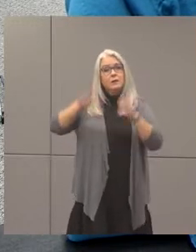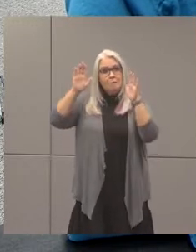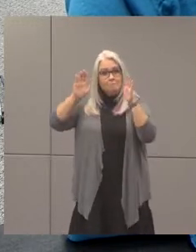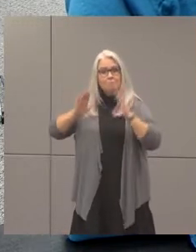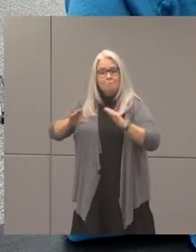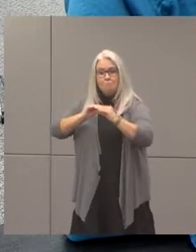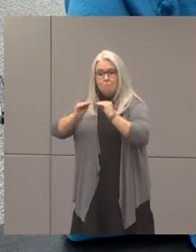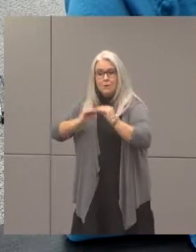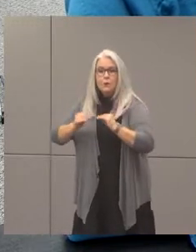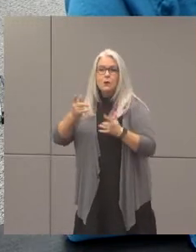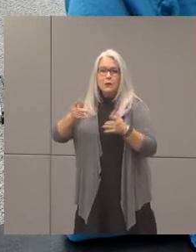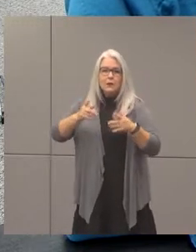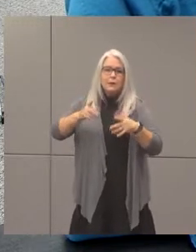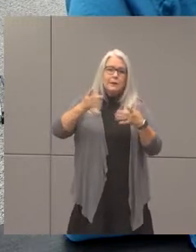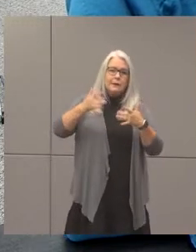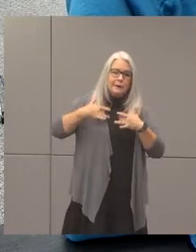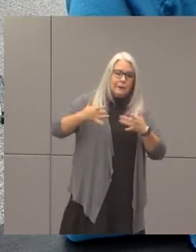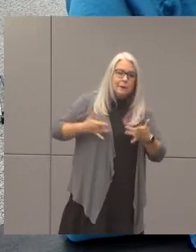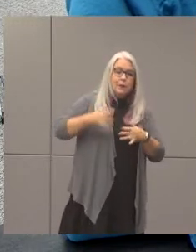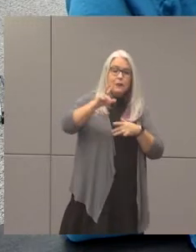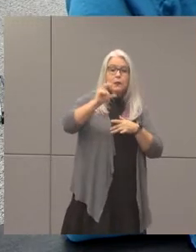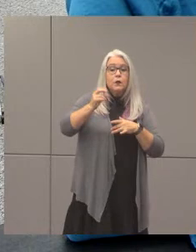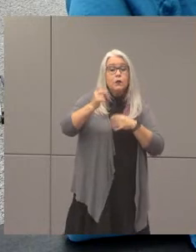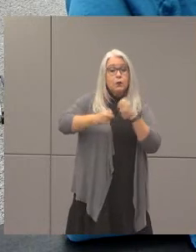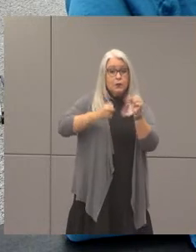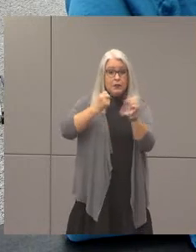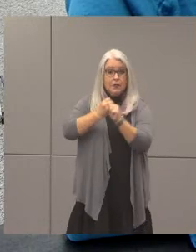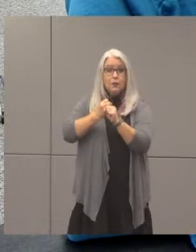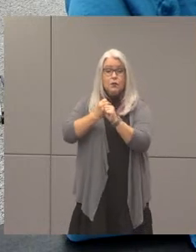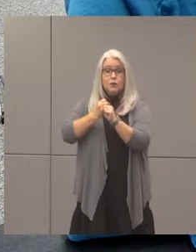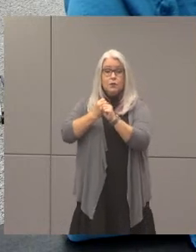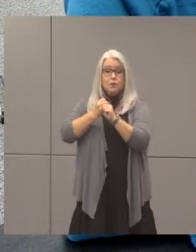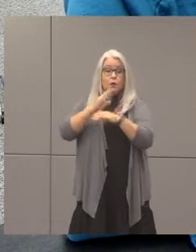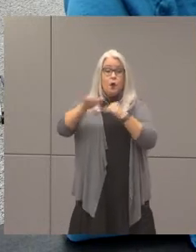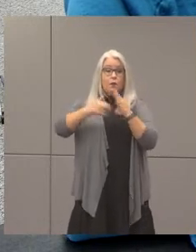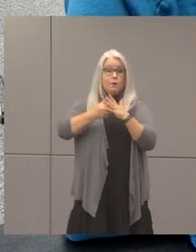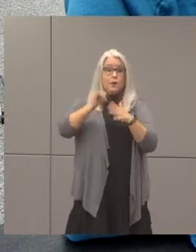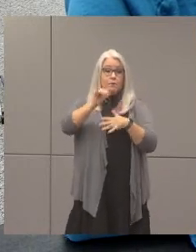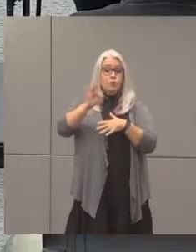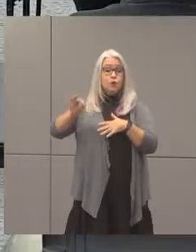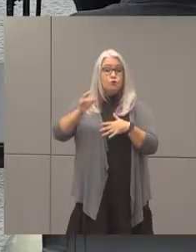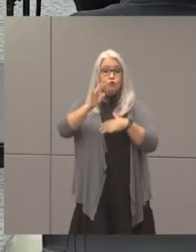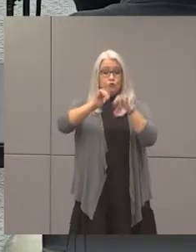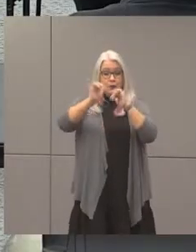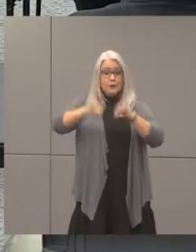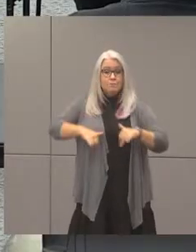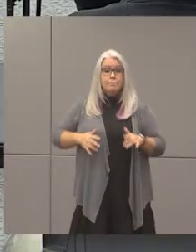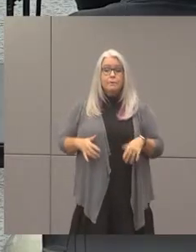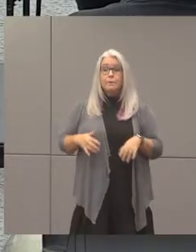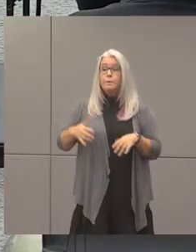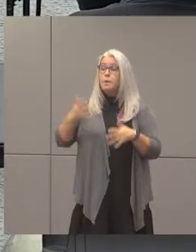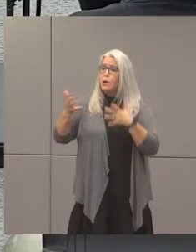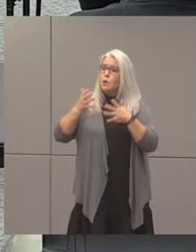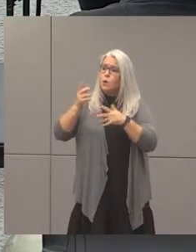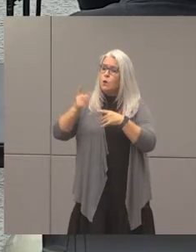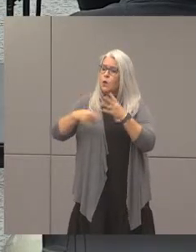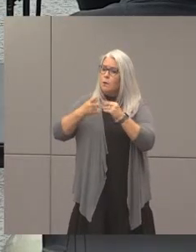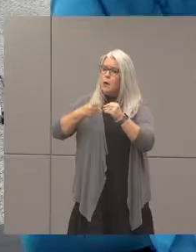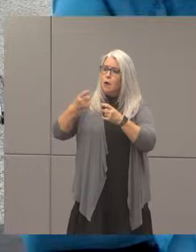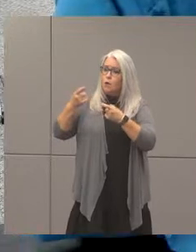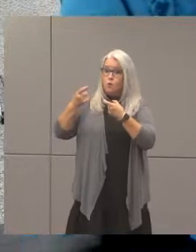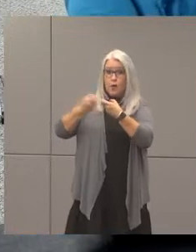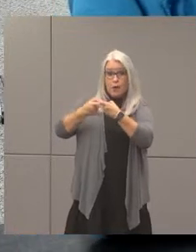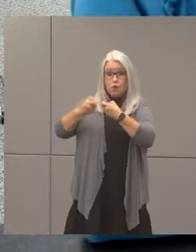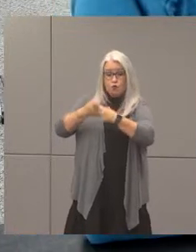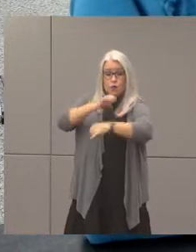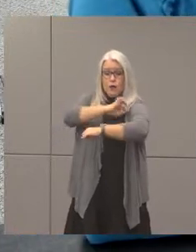traditionally 30 years would be for most of the infrastructure systems. And then what about energy efficiency? We